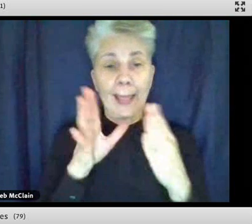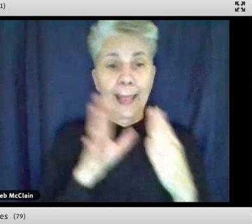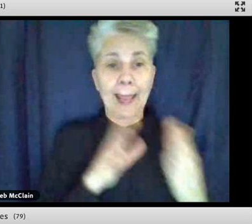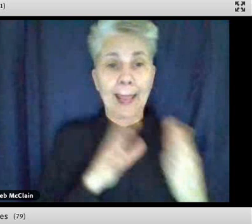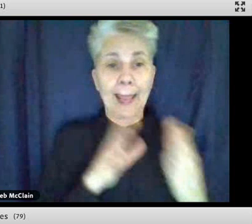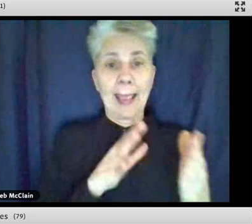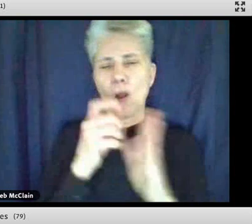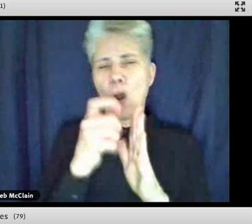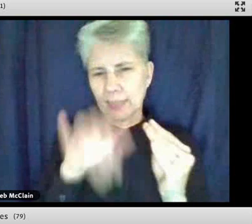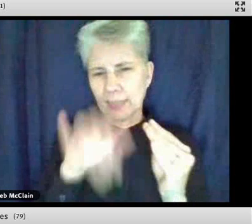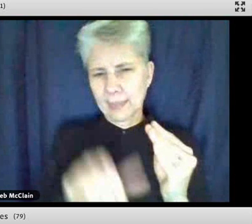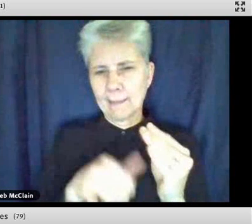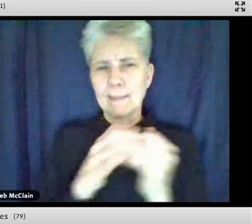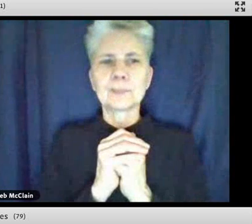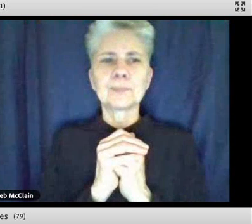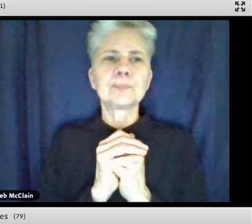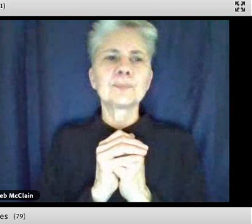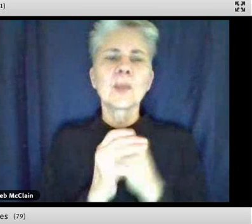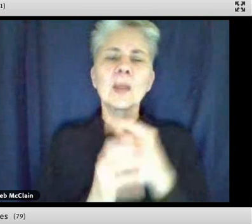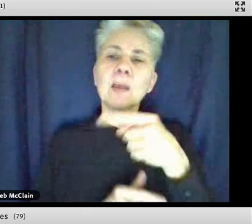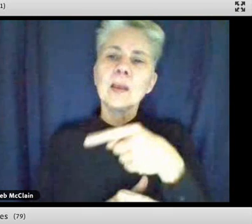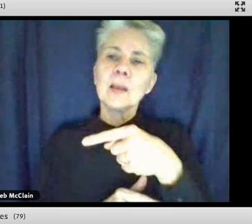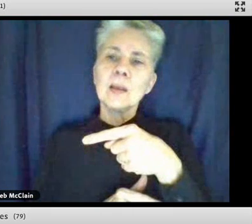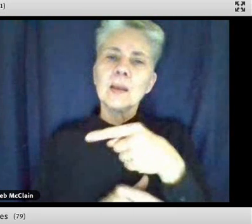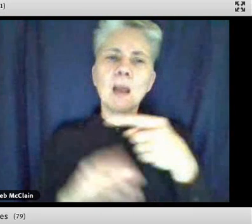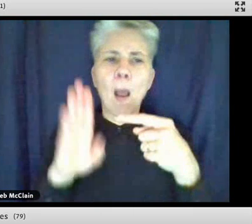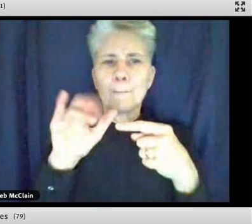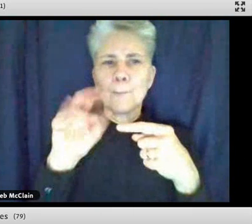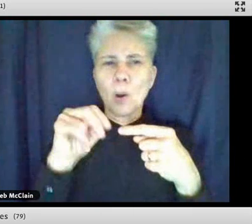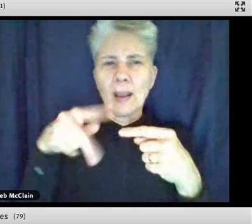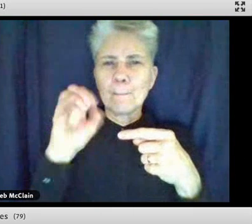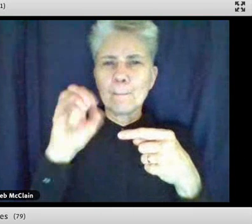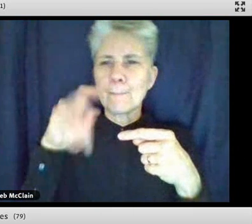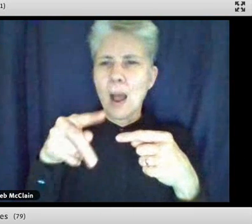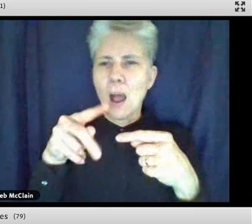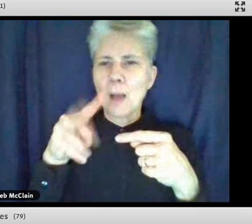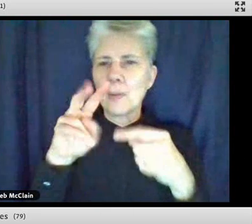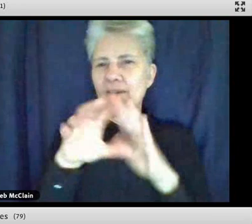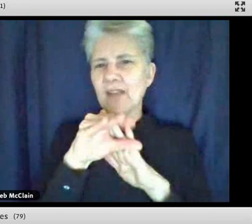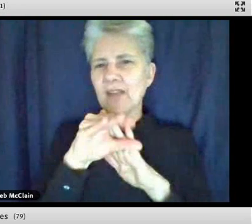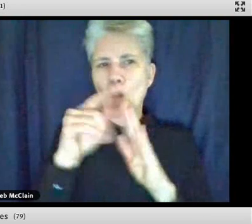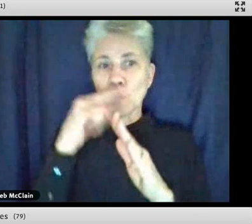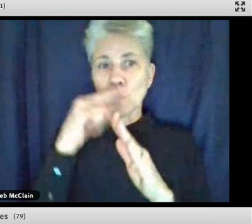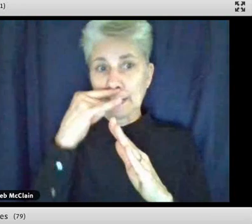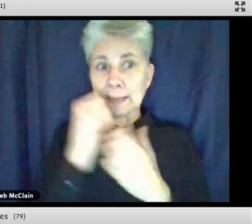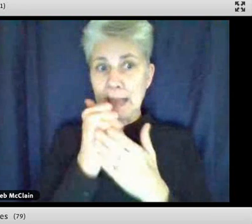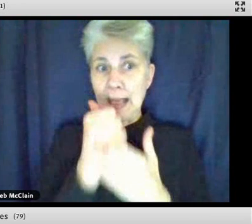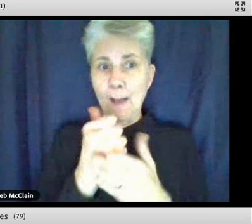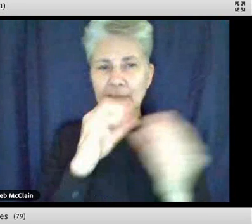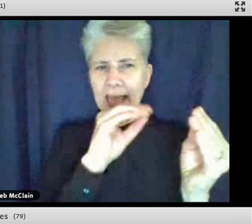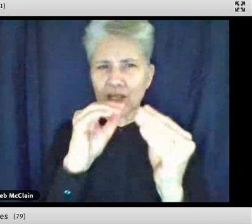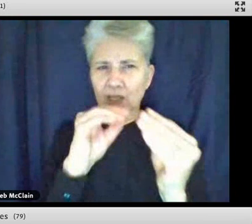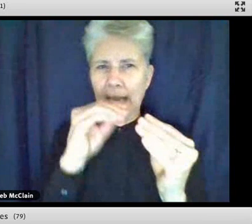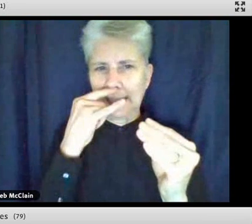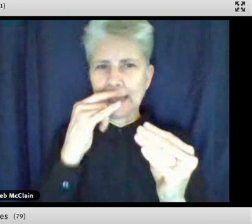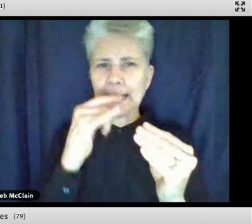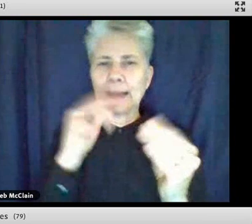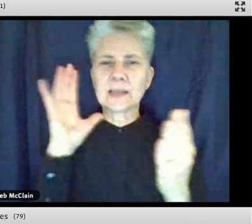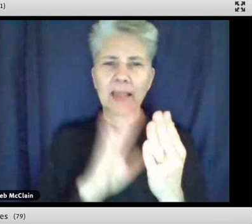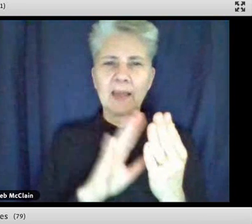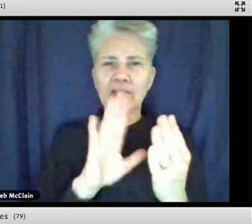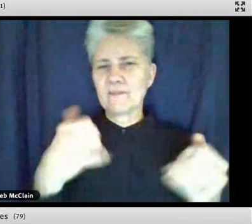that. And then this Brain Pop video for kids, it helps educate kids and alleviate their fears. It